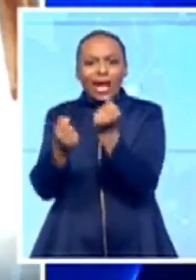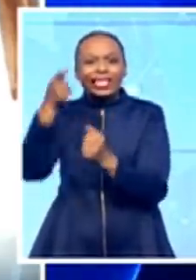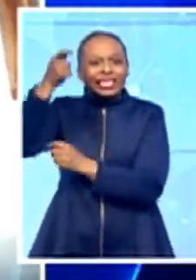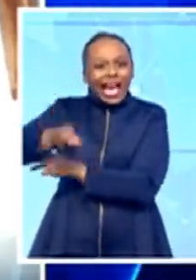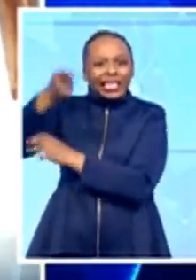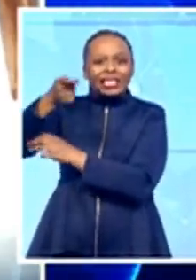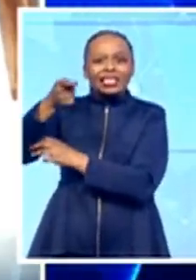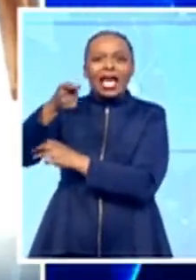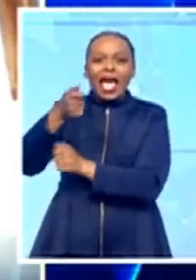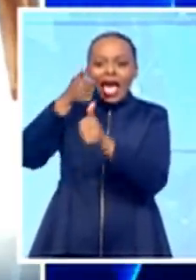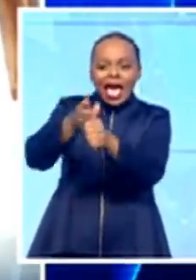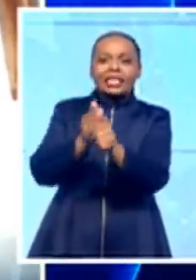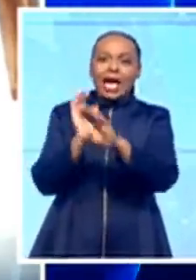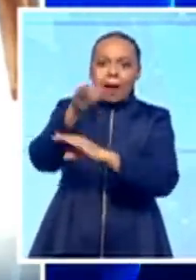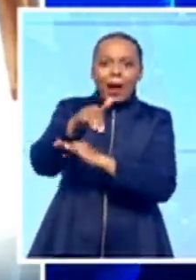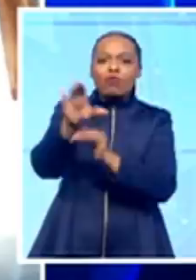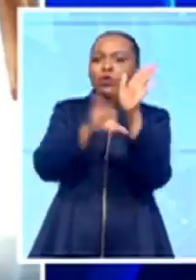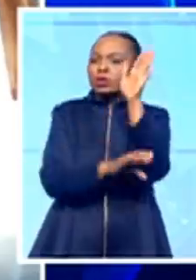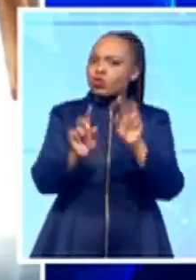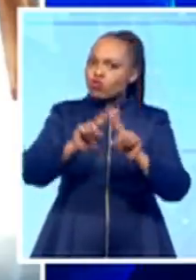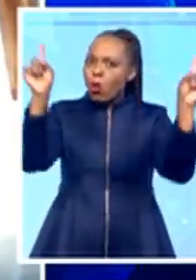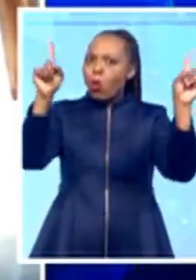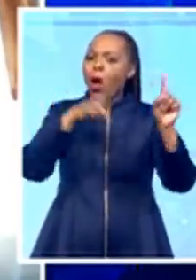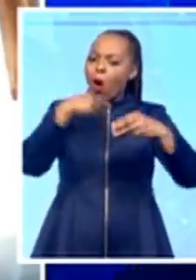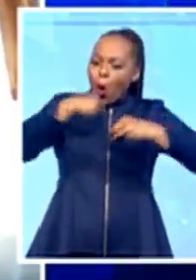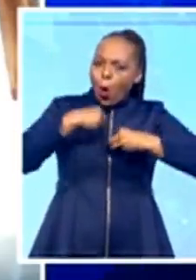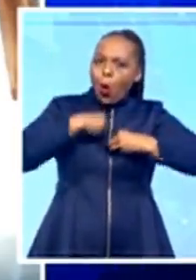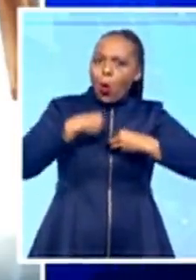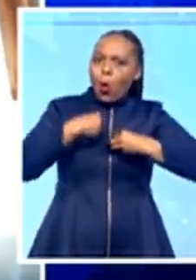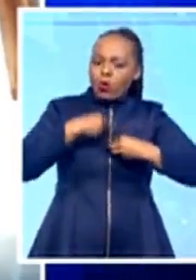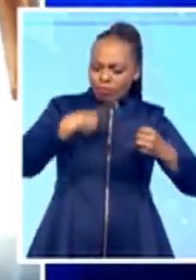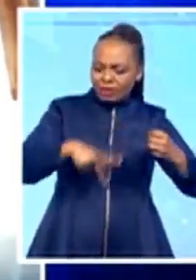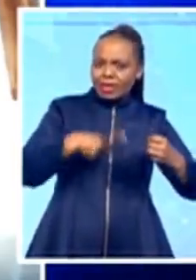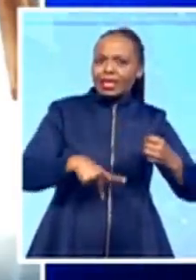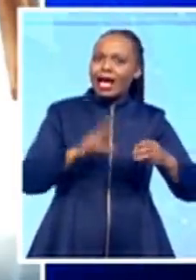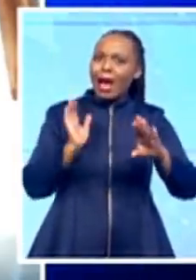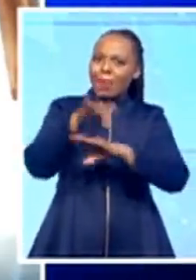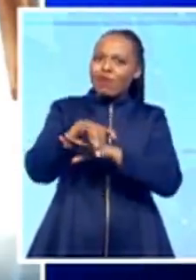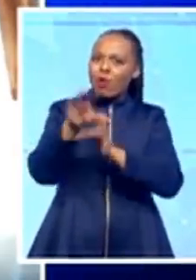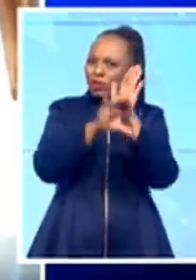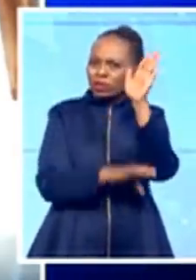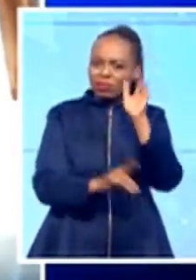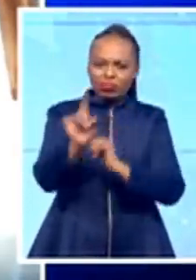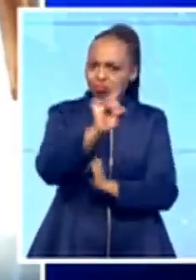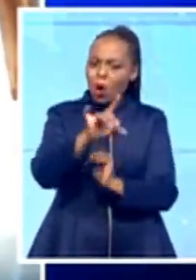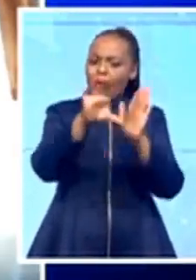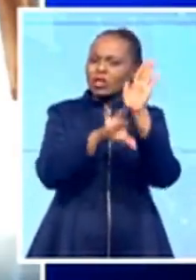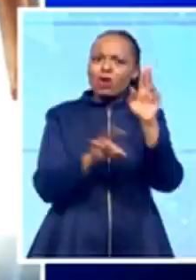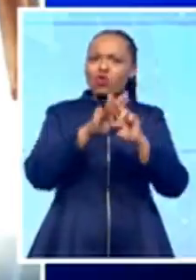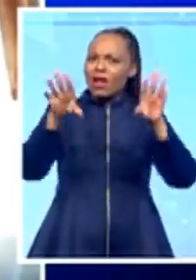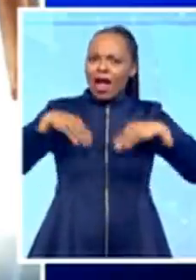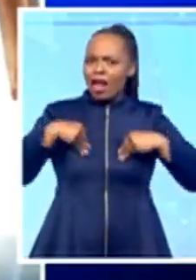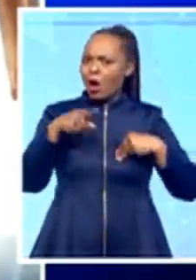their own discretion that is above the constitution. The constitution does not allow them to do what they've done. They must